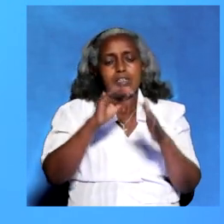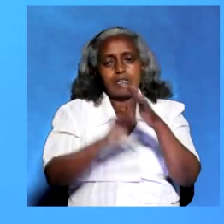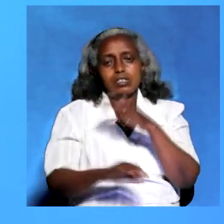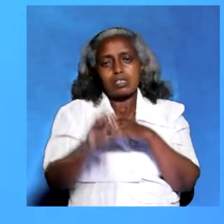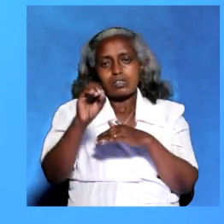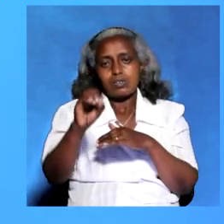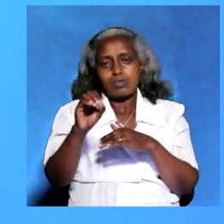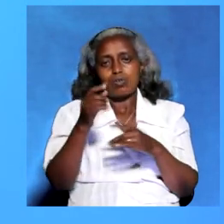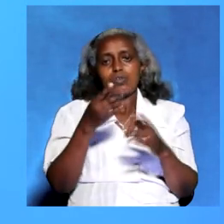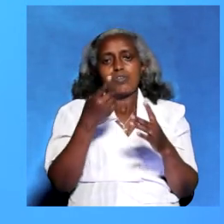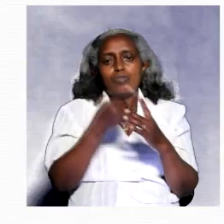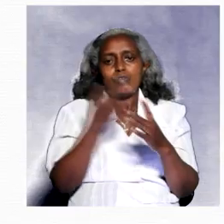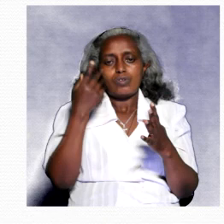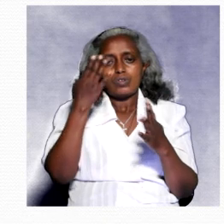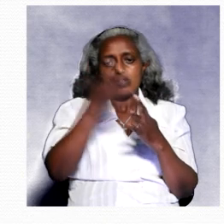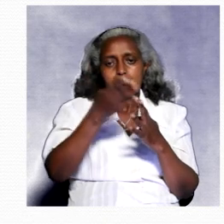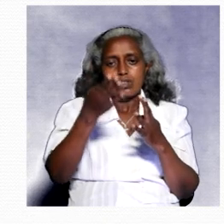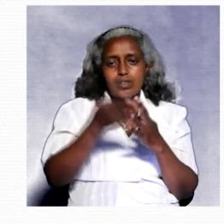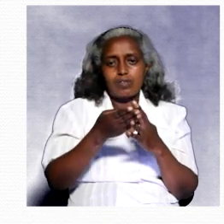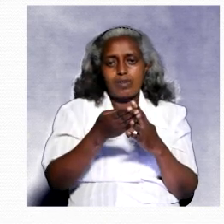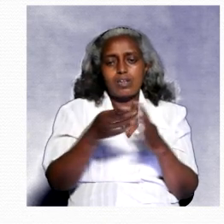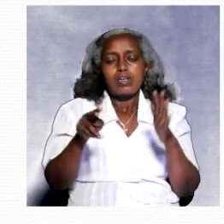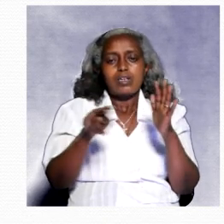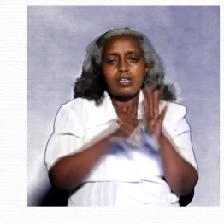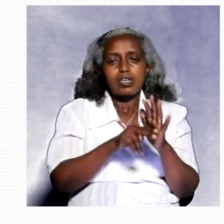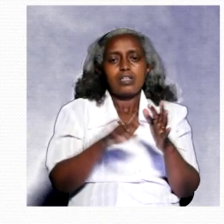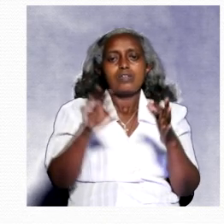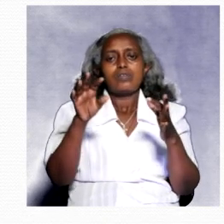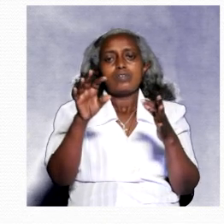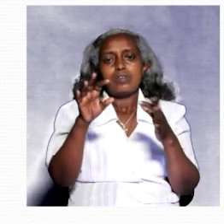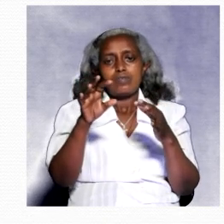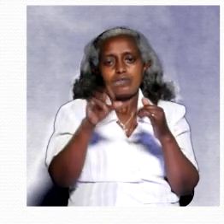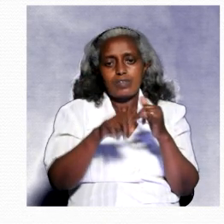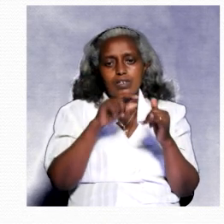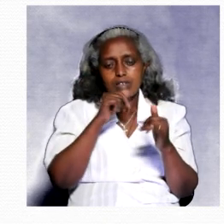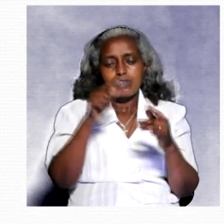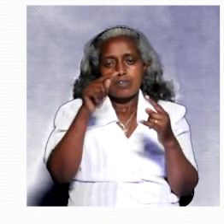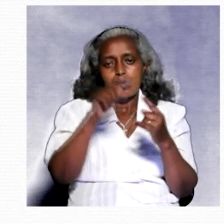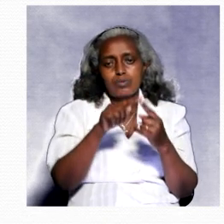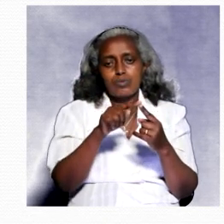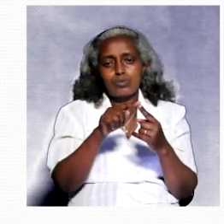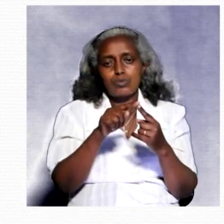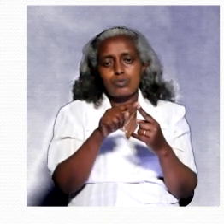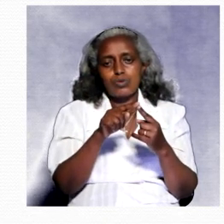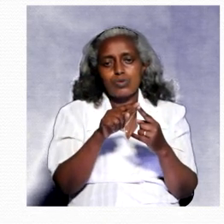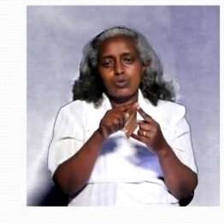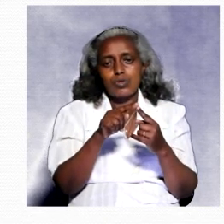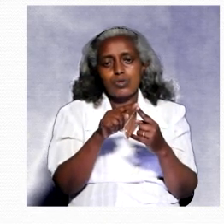for the interval from negative infinity up to